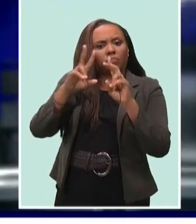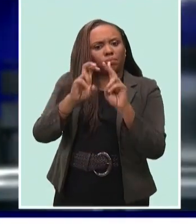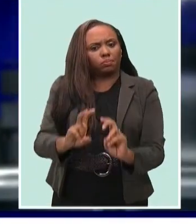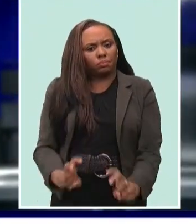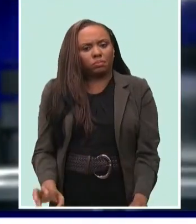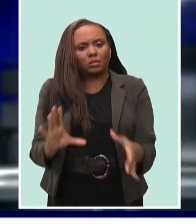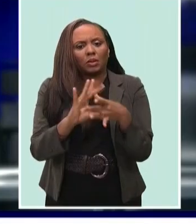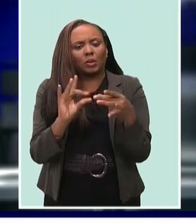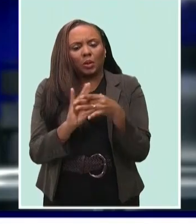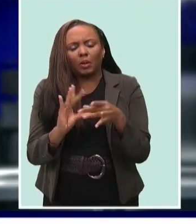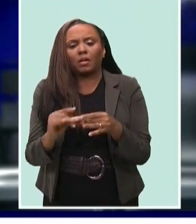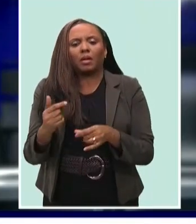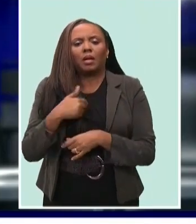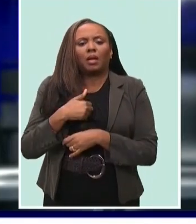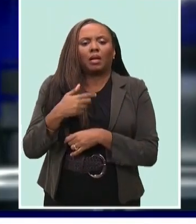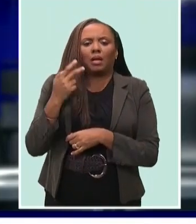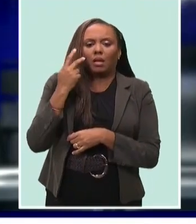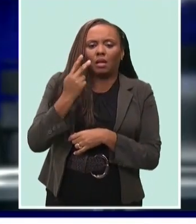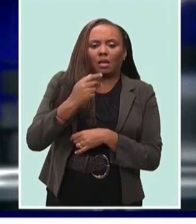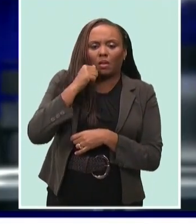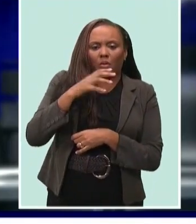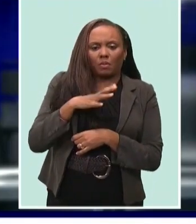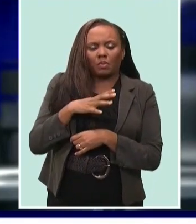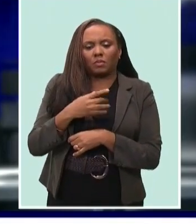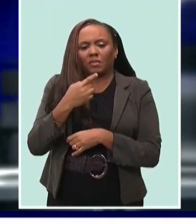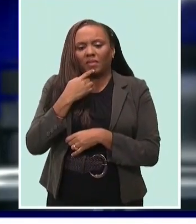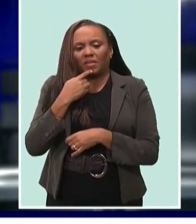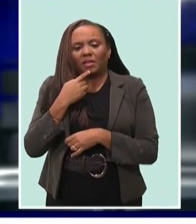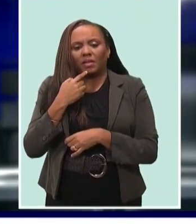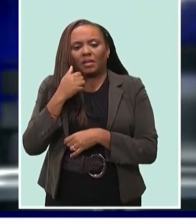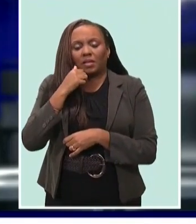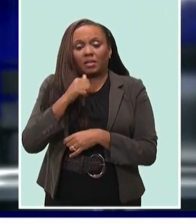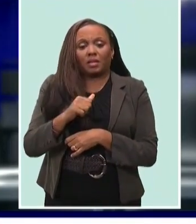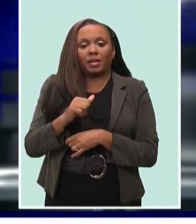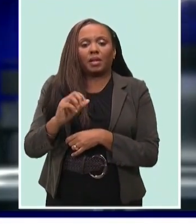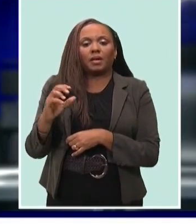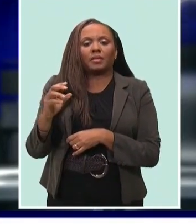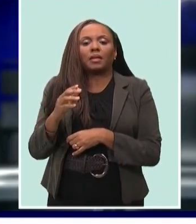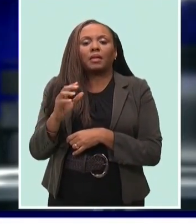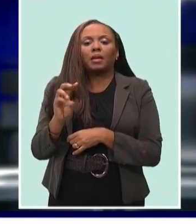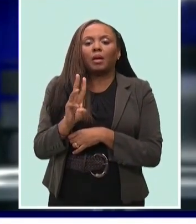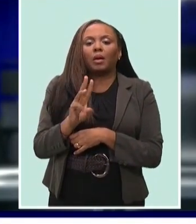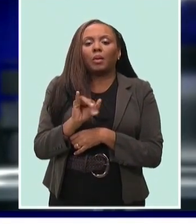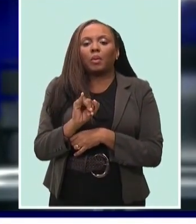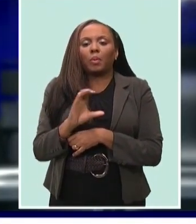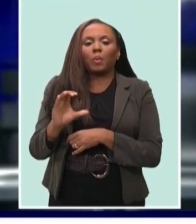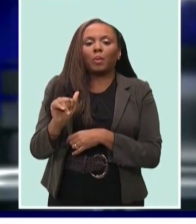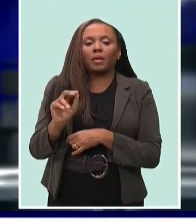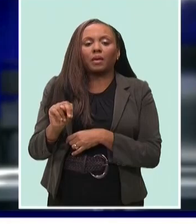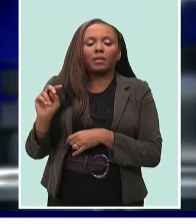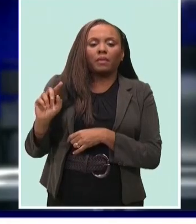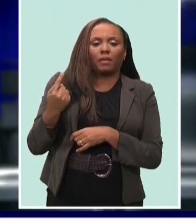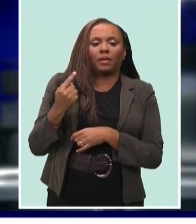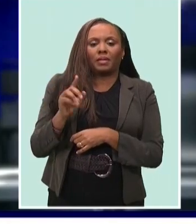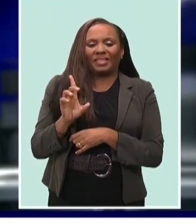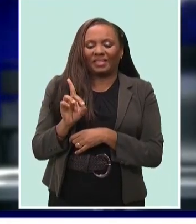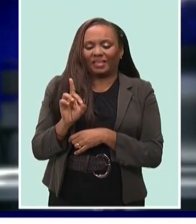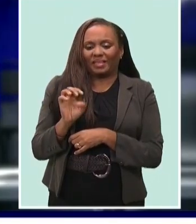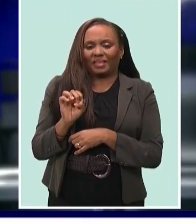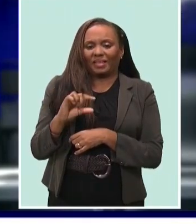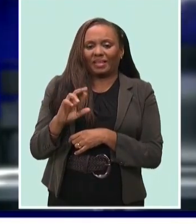story, I was able to actually cross paths with a woman who identified herself to me as a Wiccan first degree